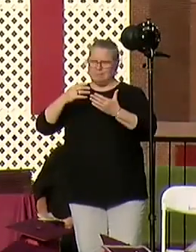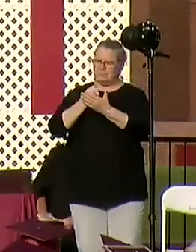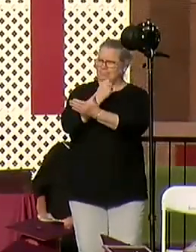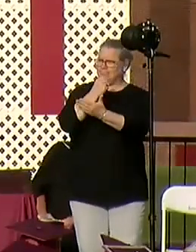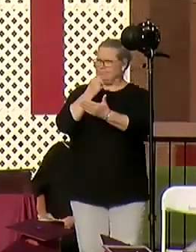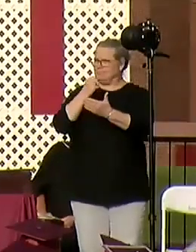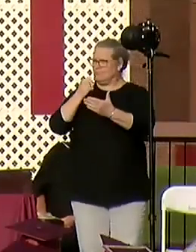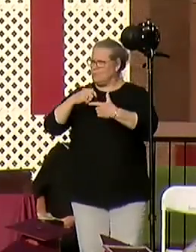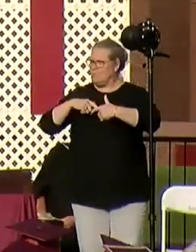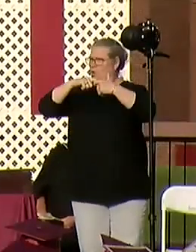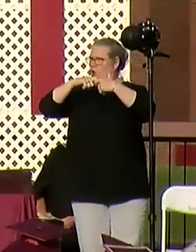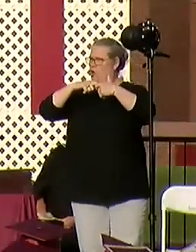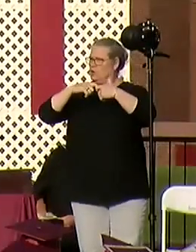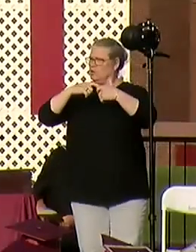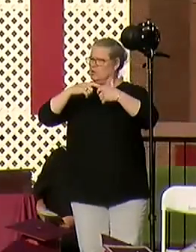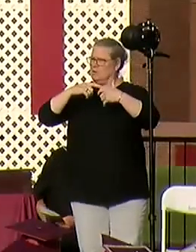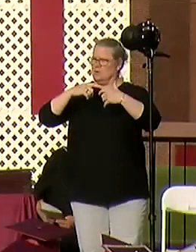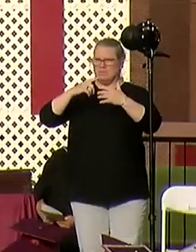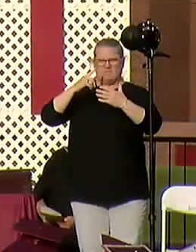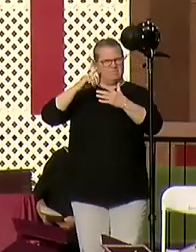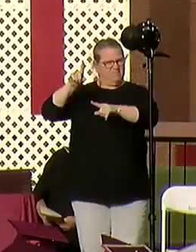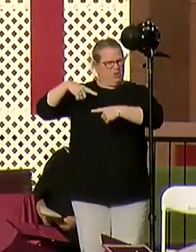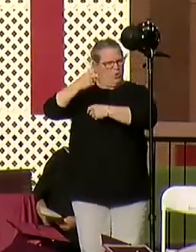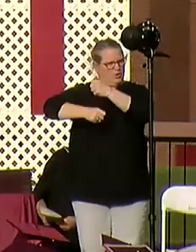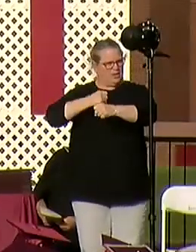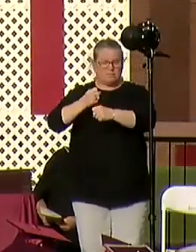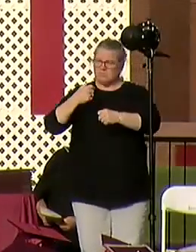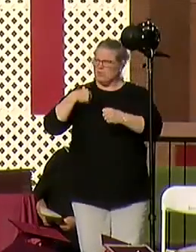entire school year. So I'm just going to pause.